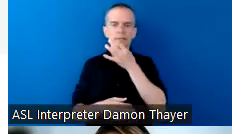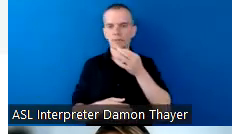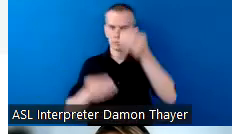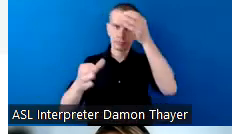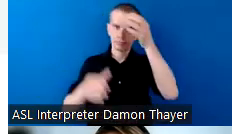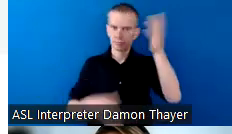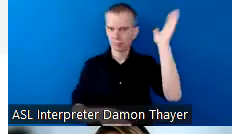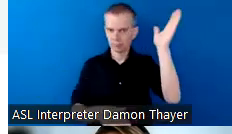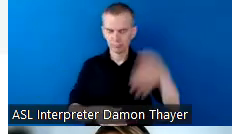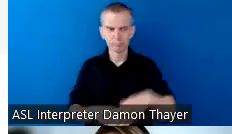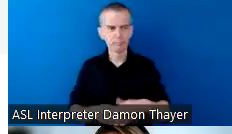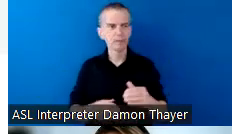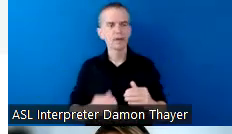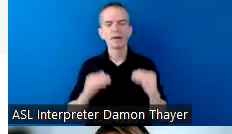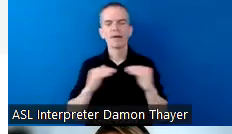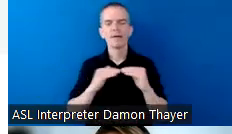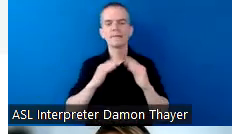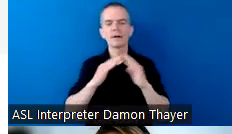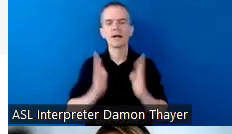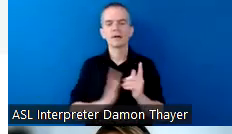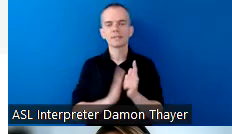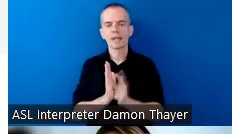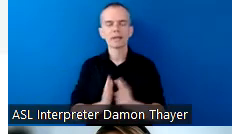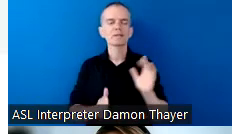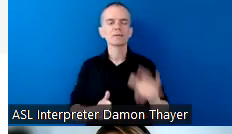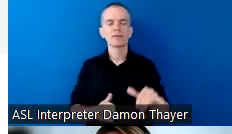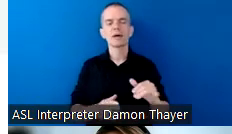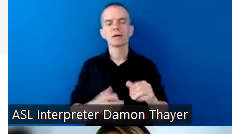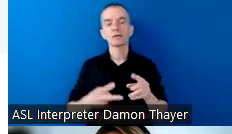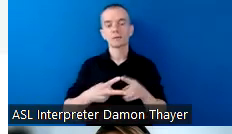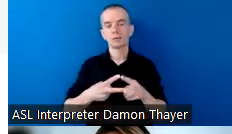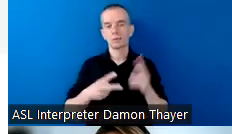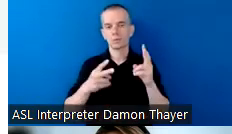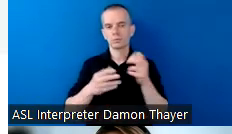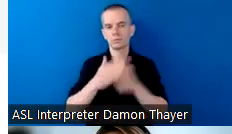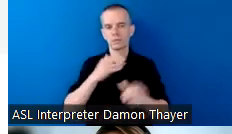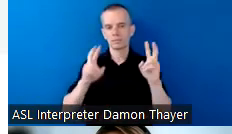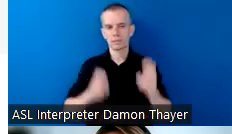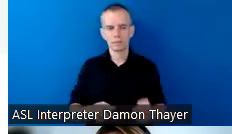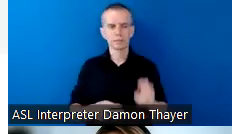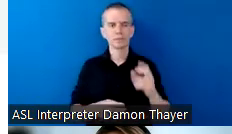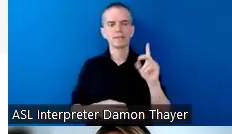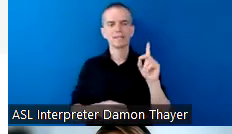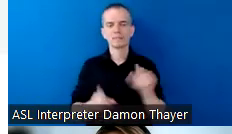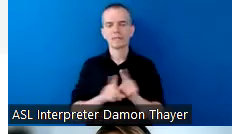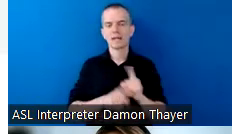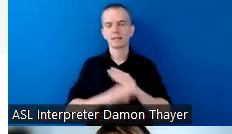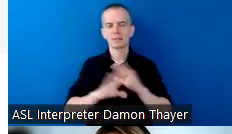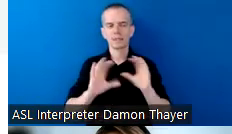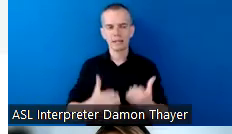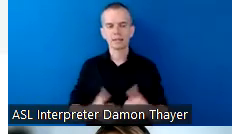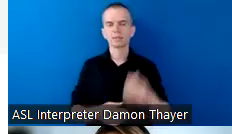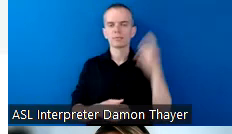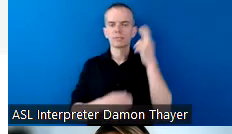The Fair Housing Act, so it's going to cover the disability as a protected class, reasonable accommodations and